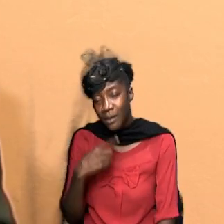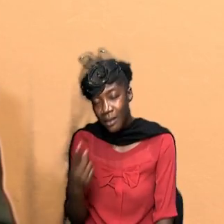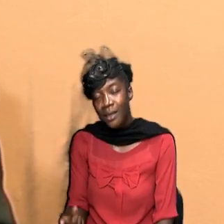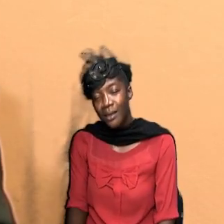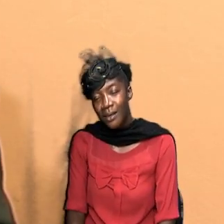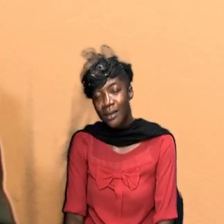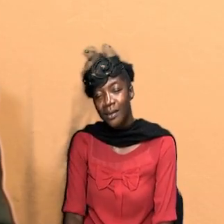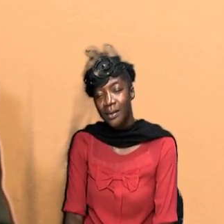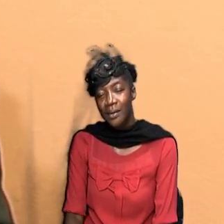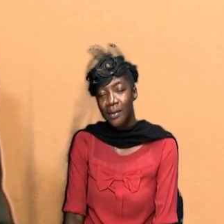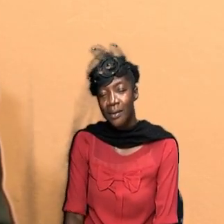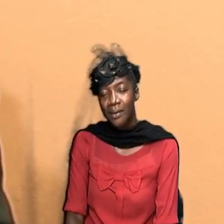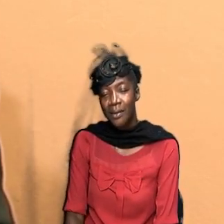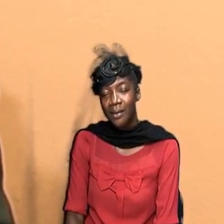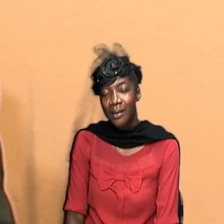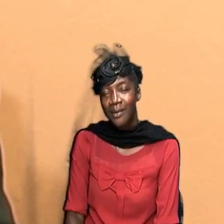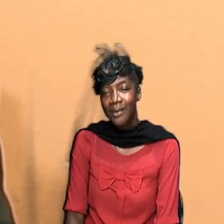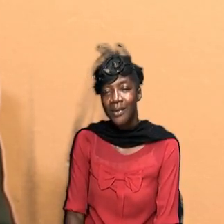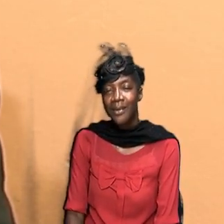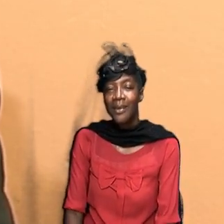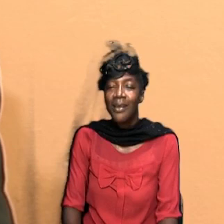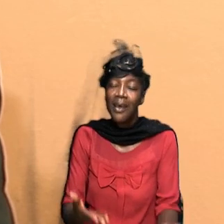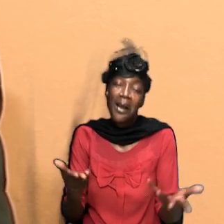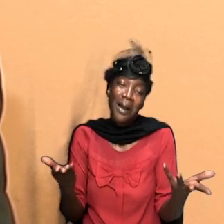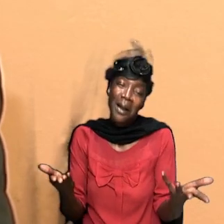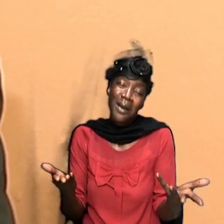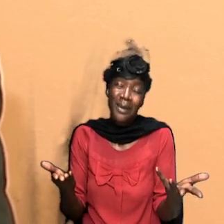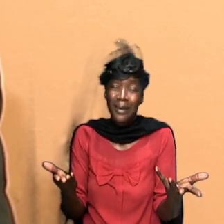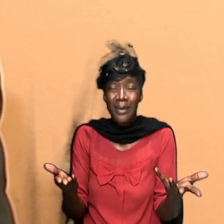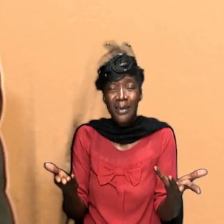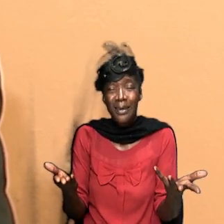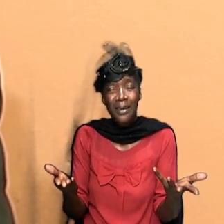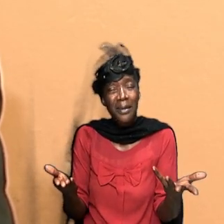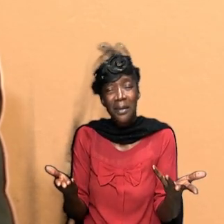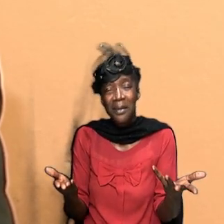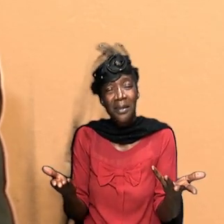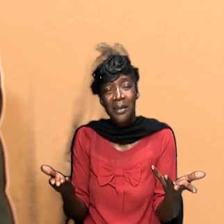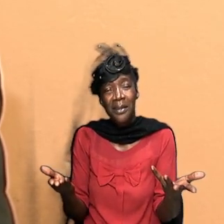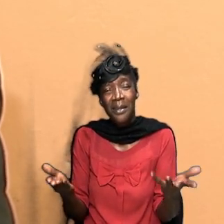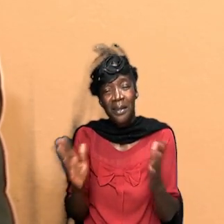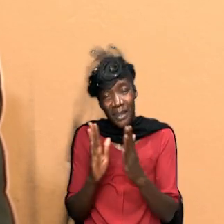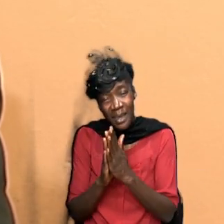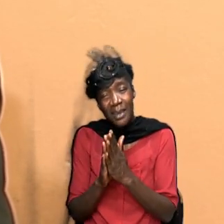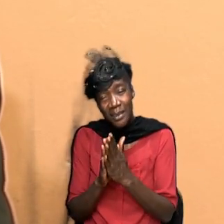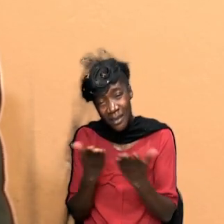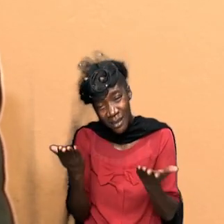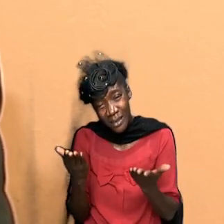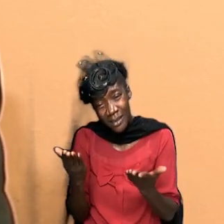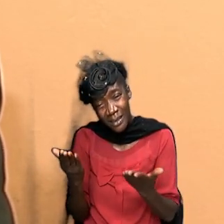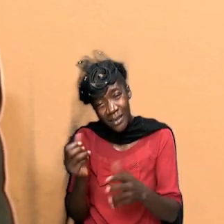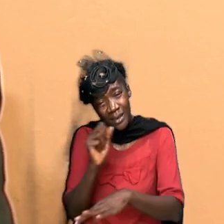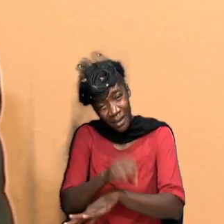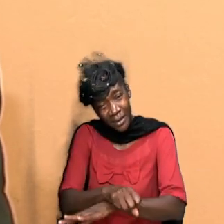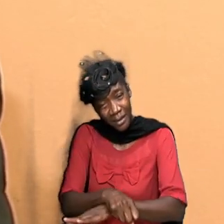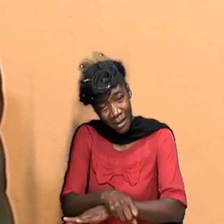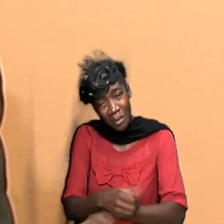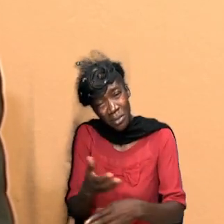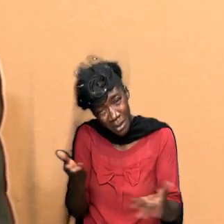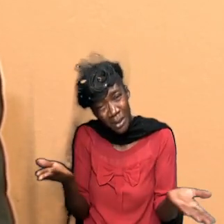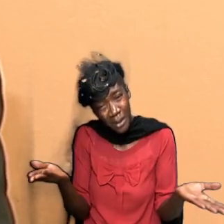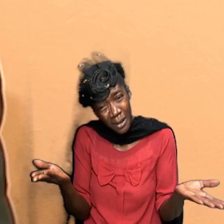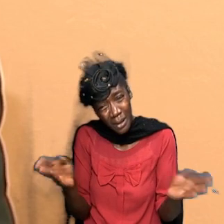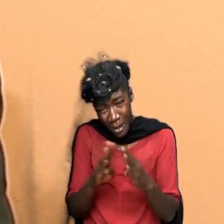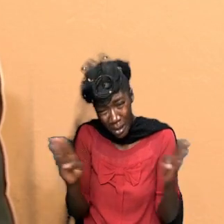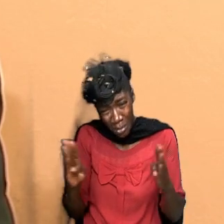but all Brother Billy can ask for is a job. All Brother Billy can ask for is a big